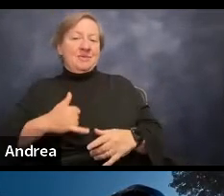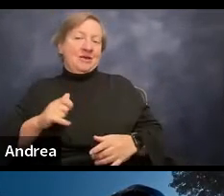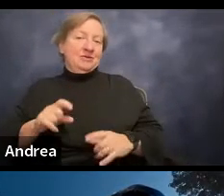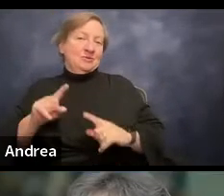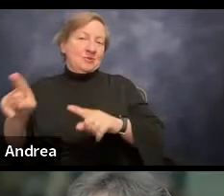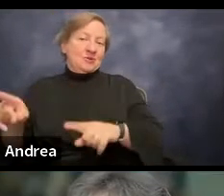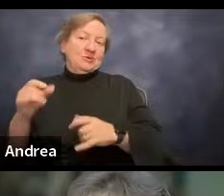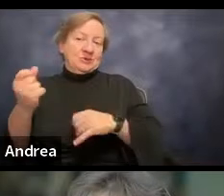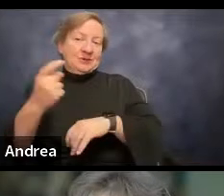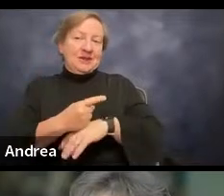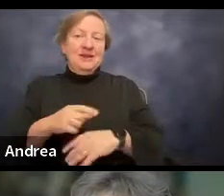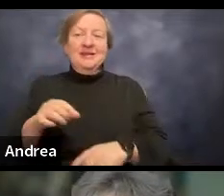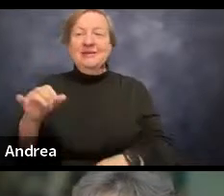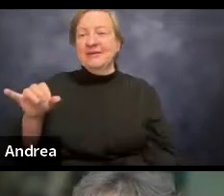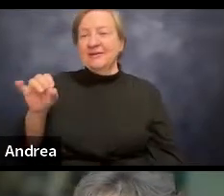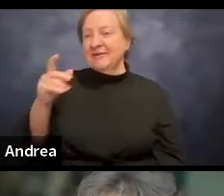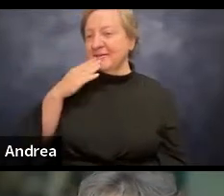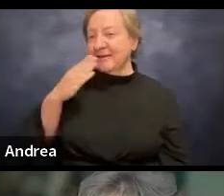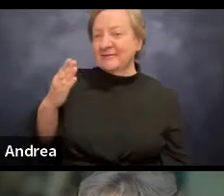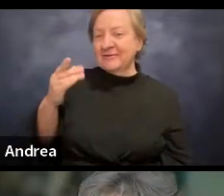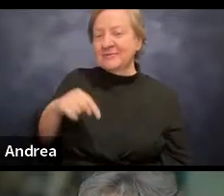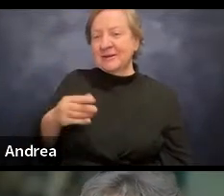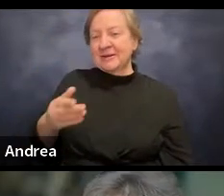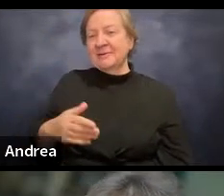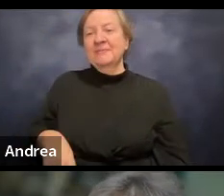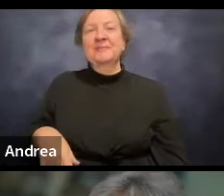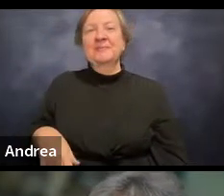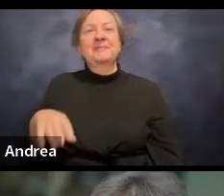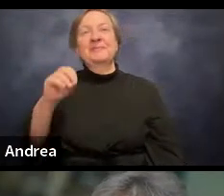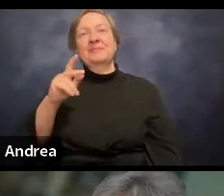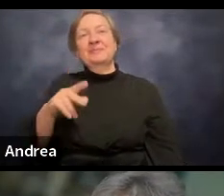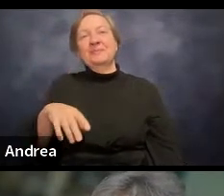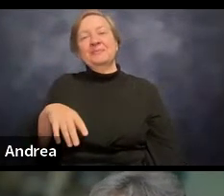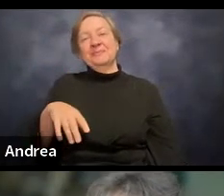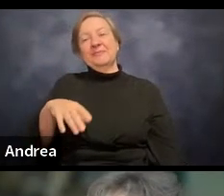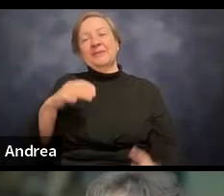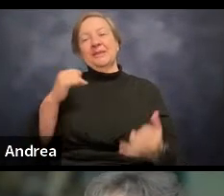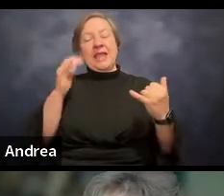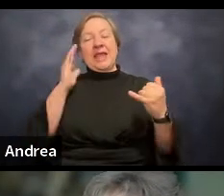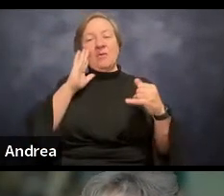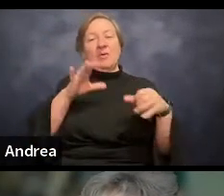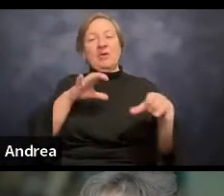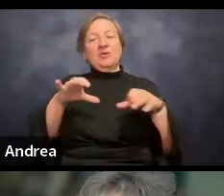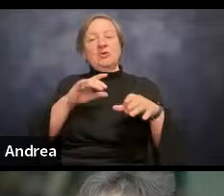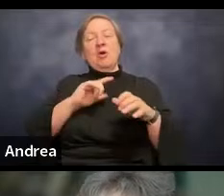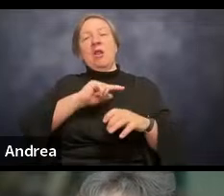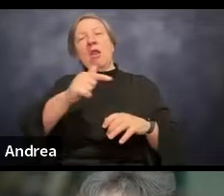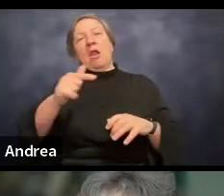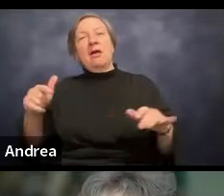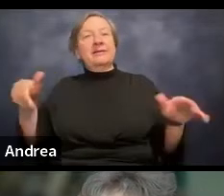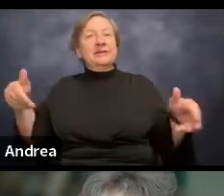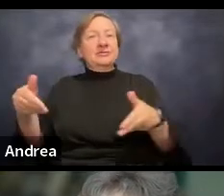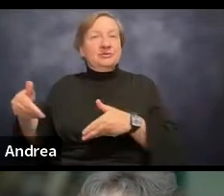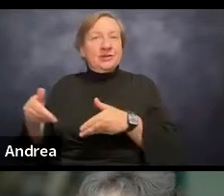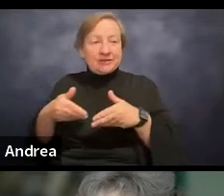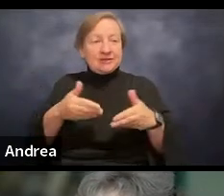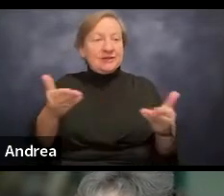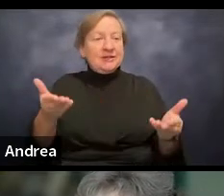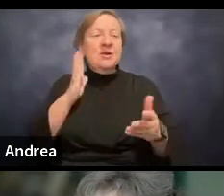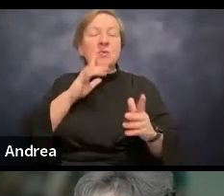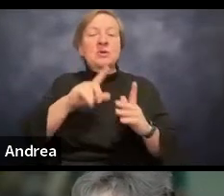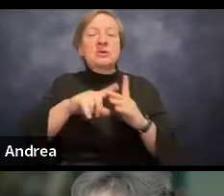Well, thank you for being here. Okay, now we're going to do a round of introductions here in the room. We'll start off